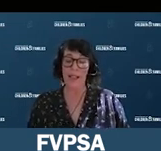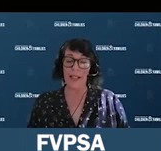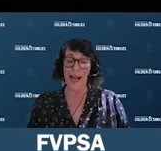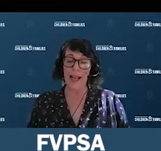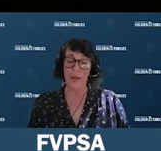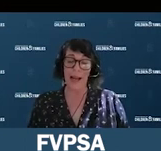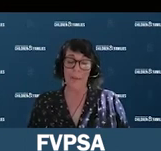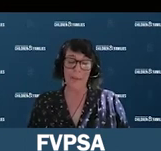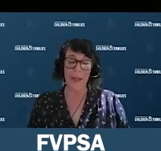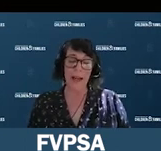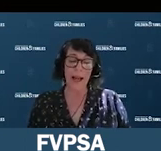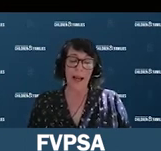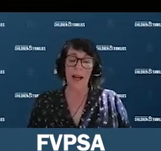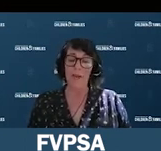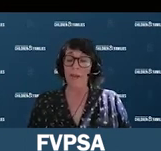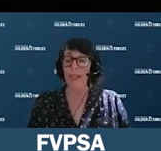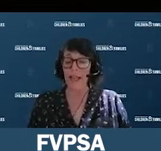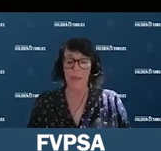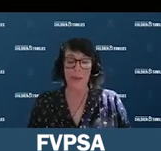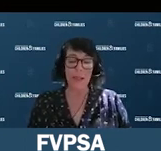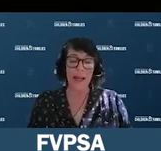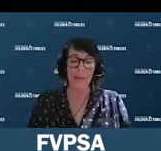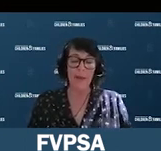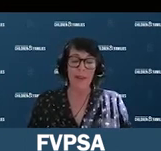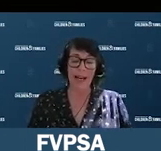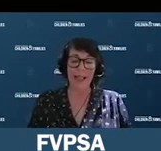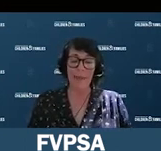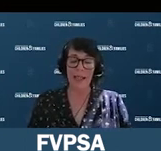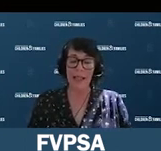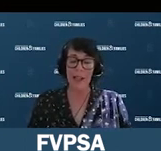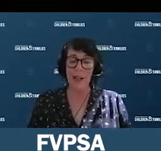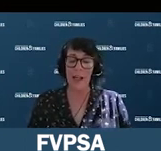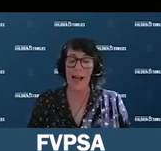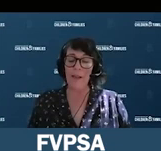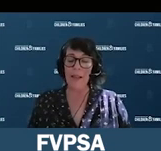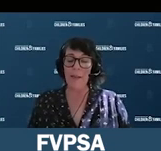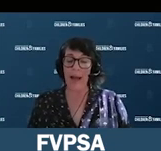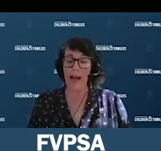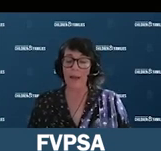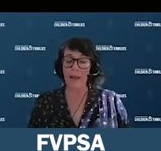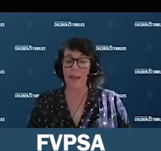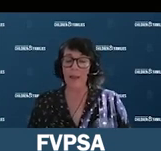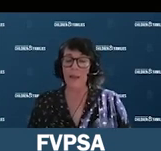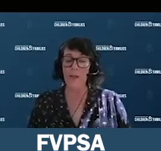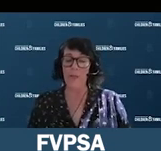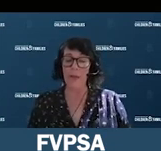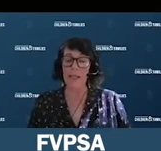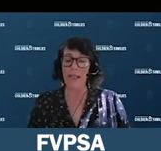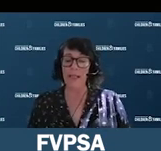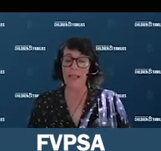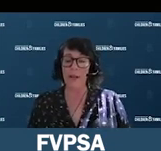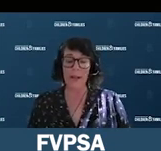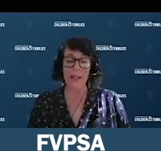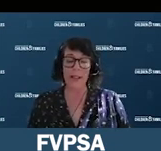increases, and hazard pay, for example, and provide explanation on how the amount of